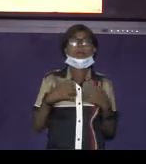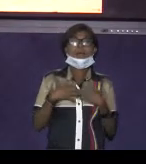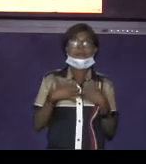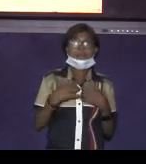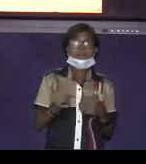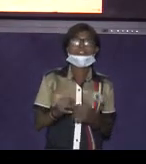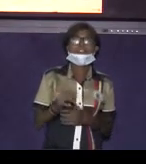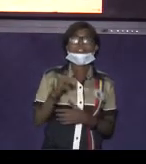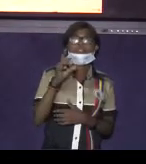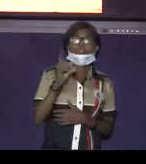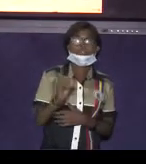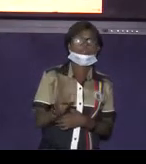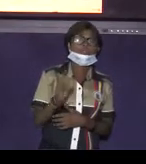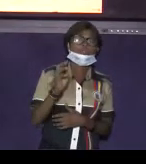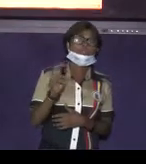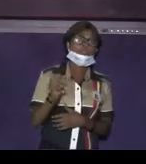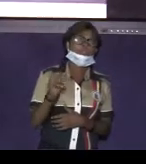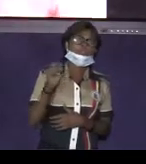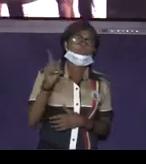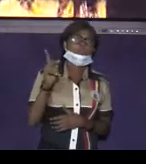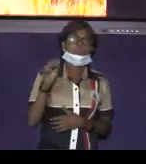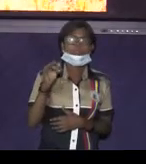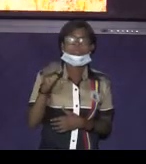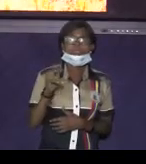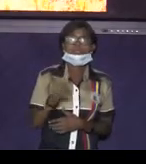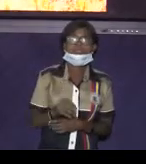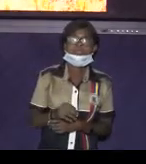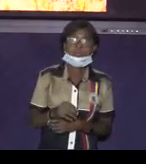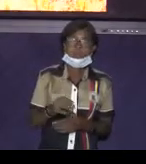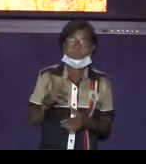there? Donkeys,